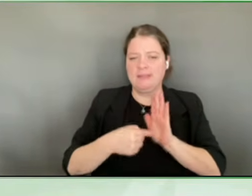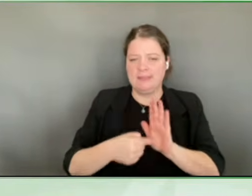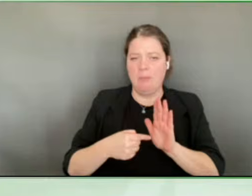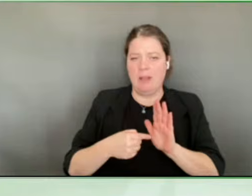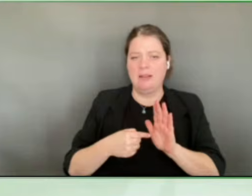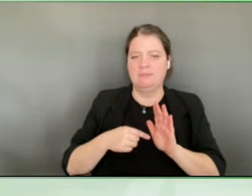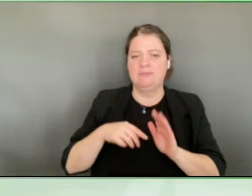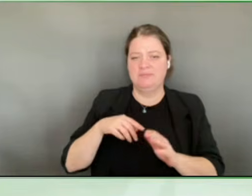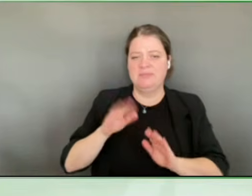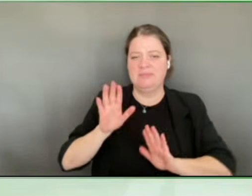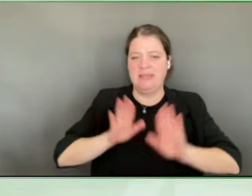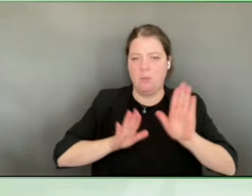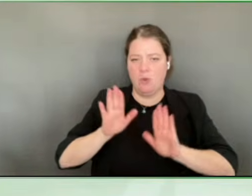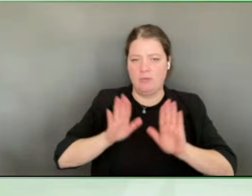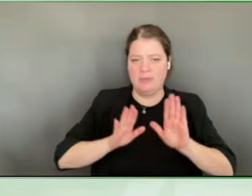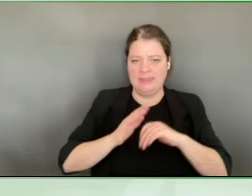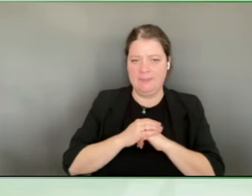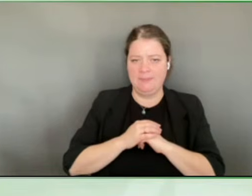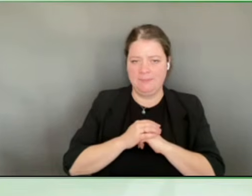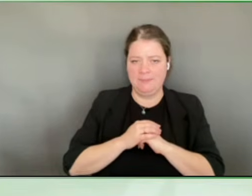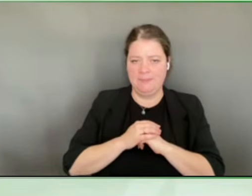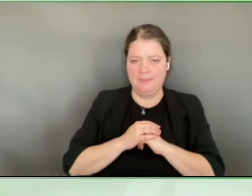Language.